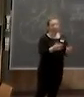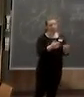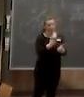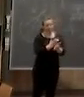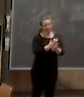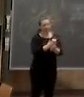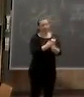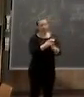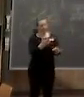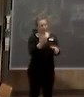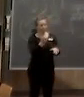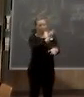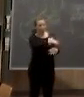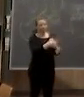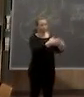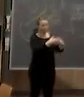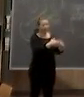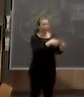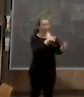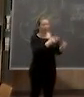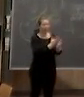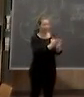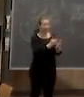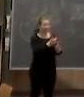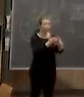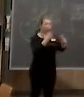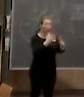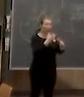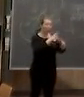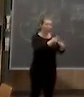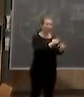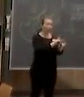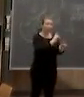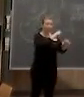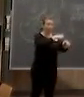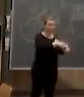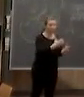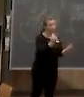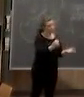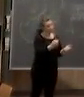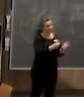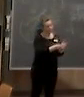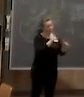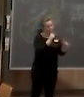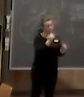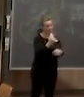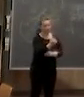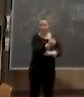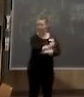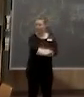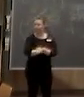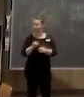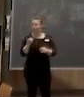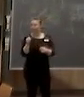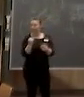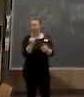the US, which was a cost-cutting strategy. Yeah, so you're absolutely correct. But in the same way, the Lean, the Six Sigma, all these